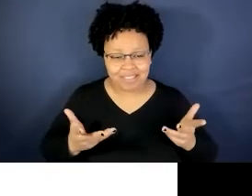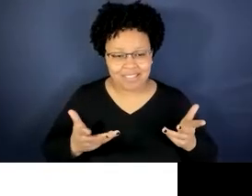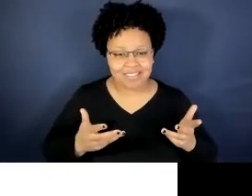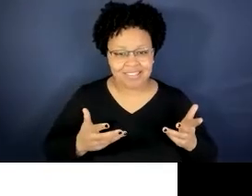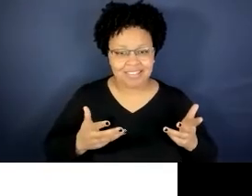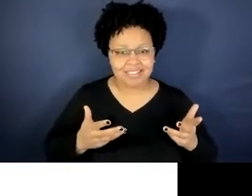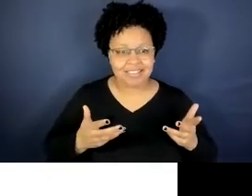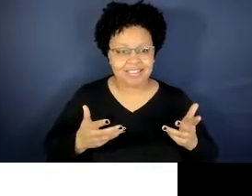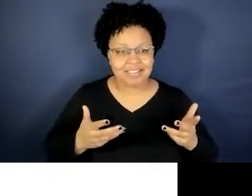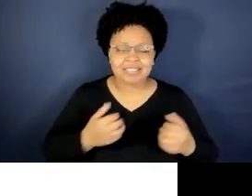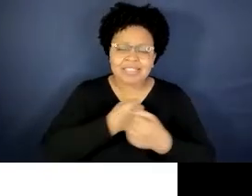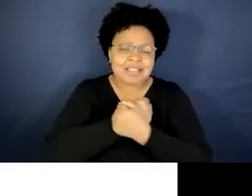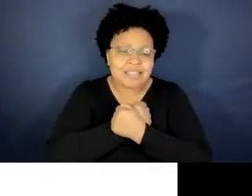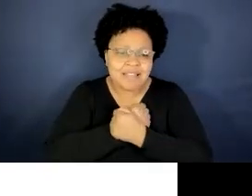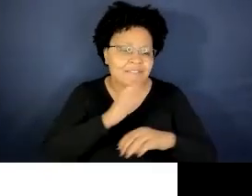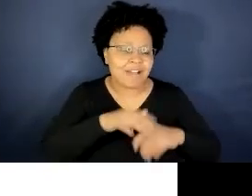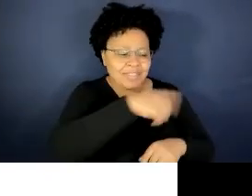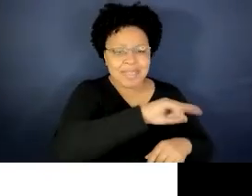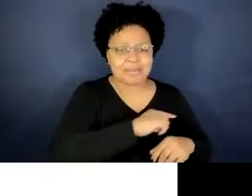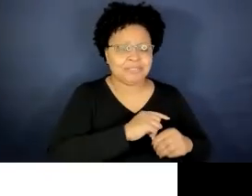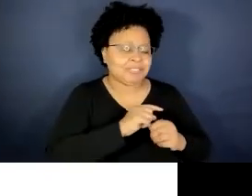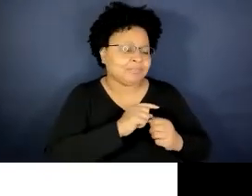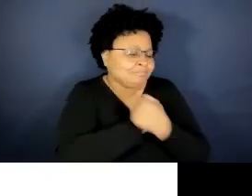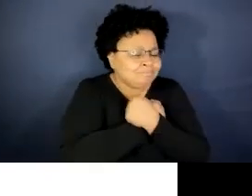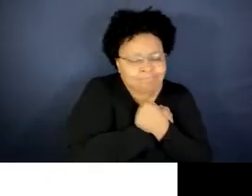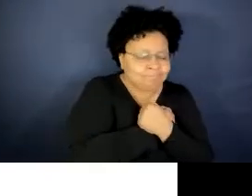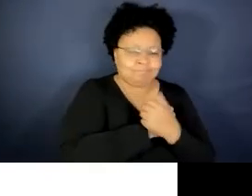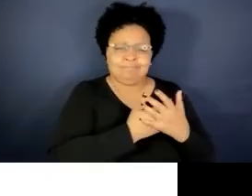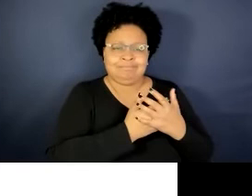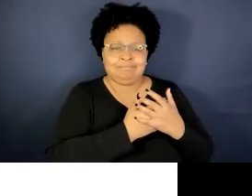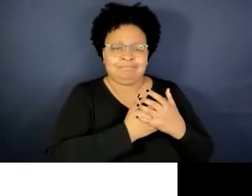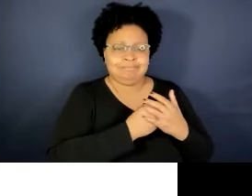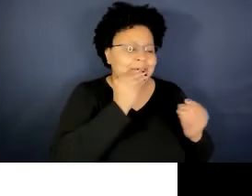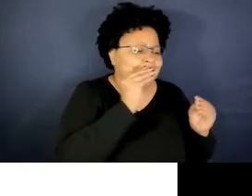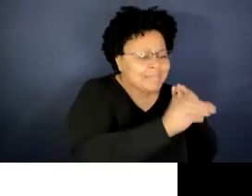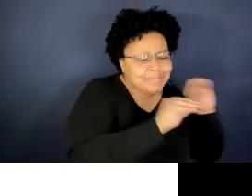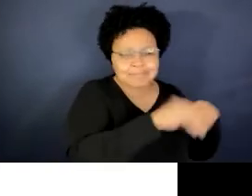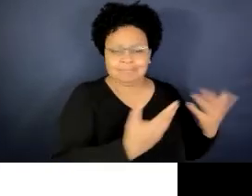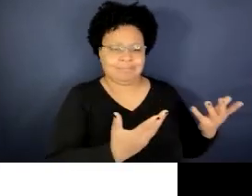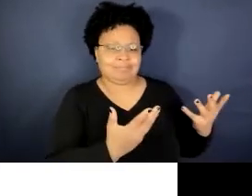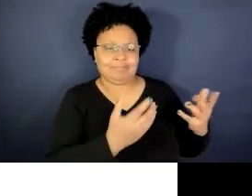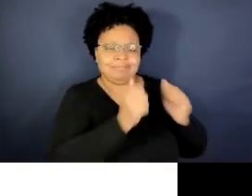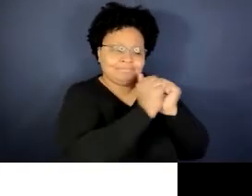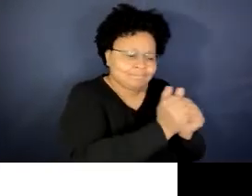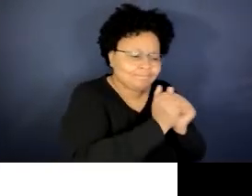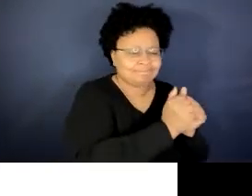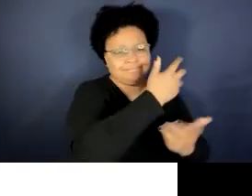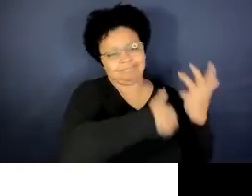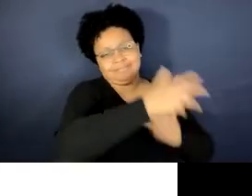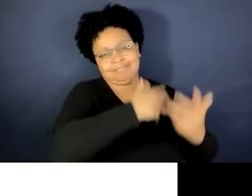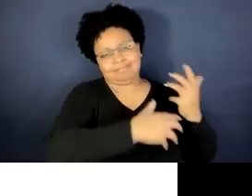Just love on them anyway. Just love on them. That's all we got to do is love on them. Okay.